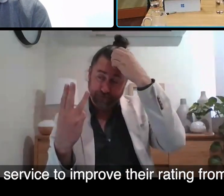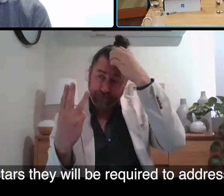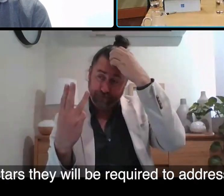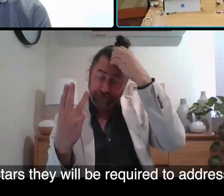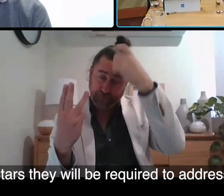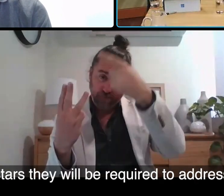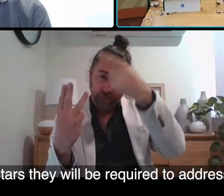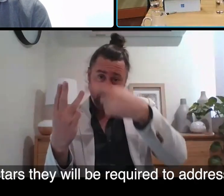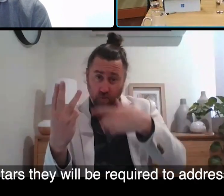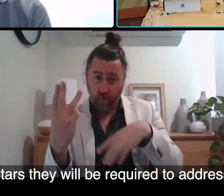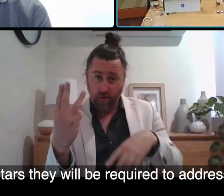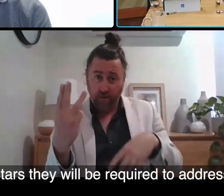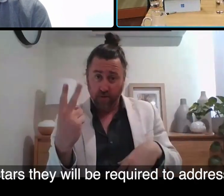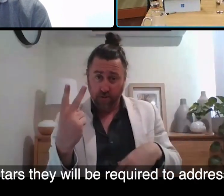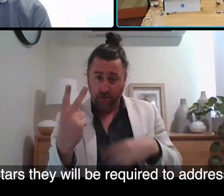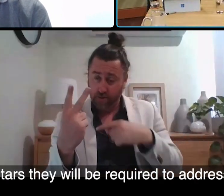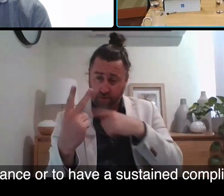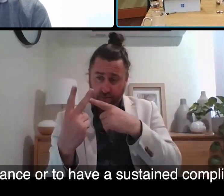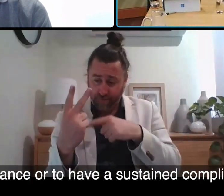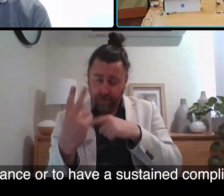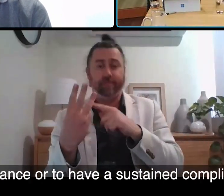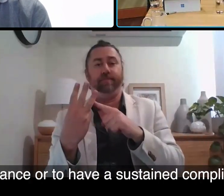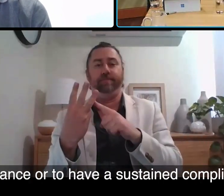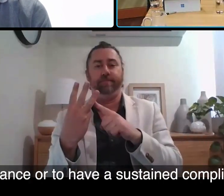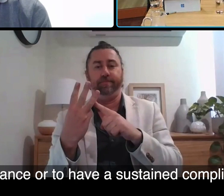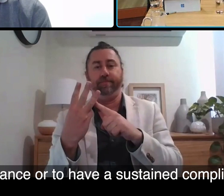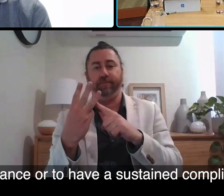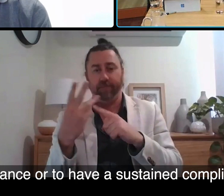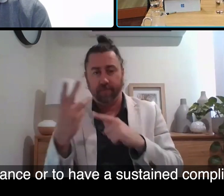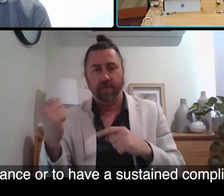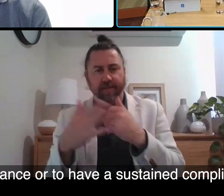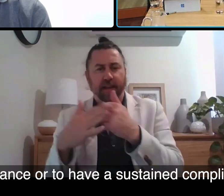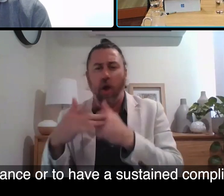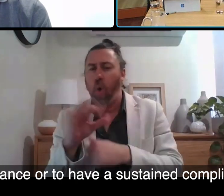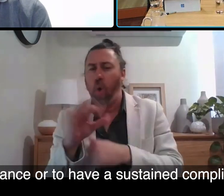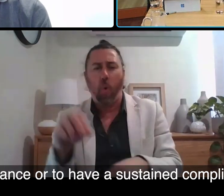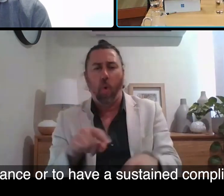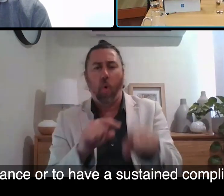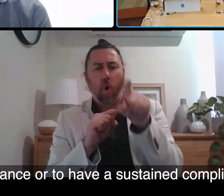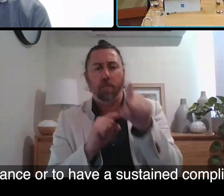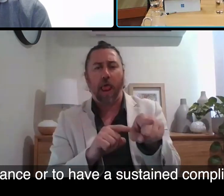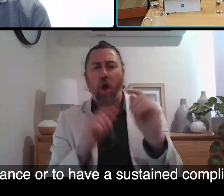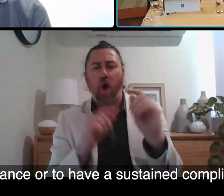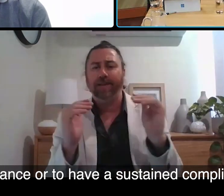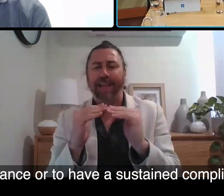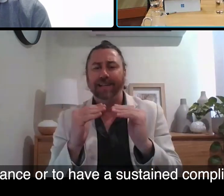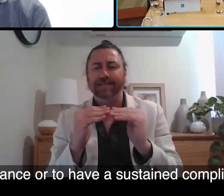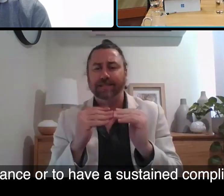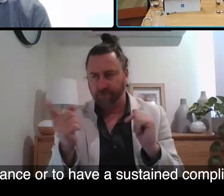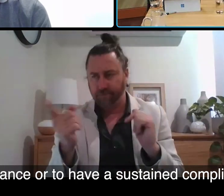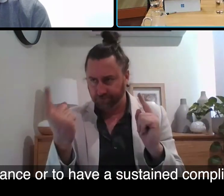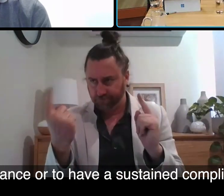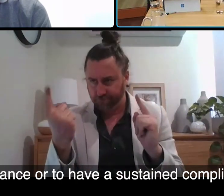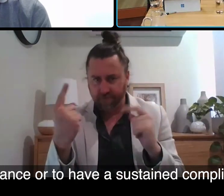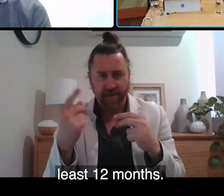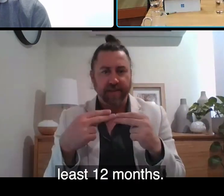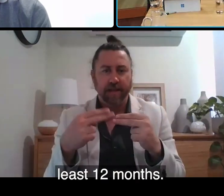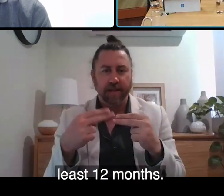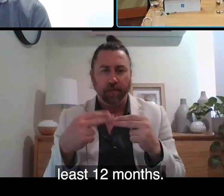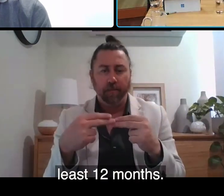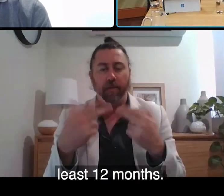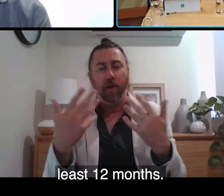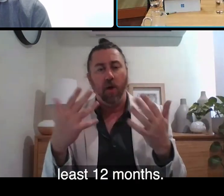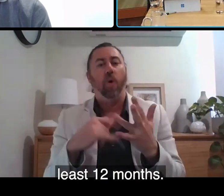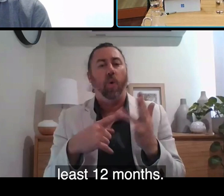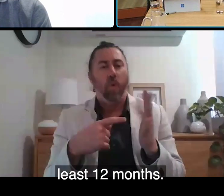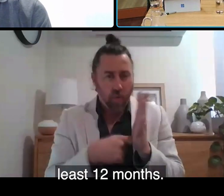rating from 1 or 2 stars, they will be required to address the non-compliance, or are they to have a sustained compliance for at